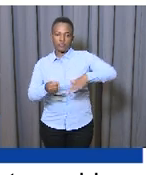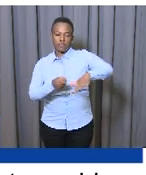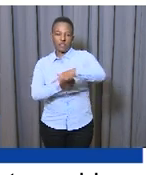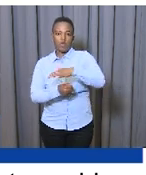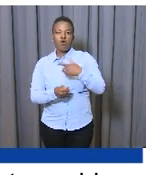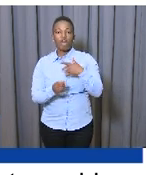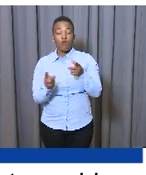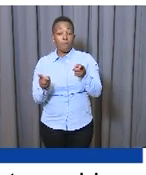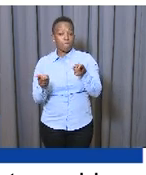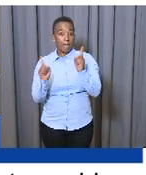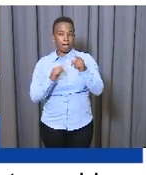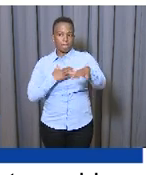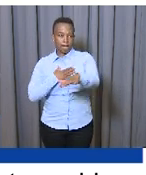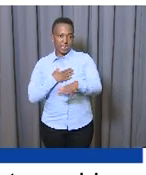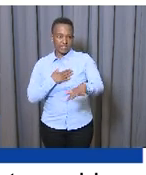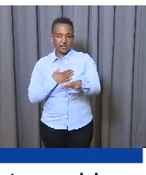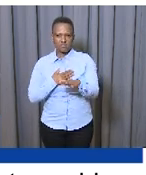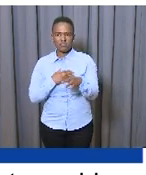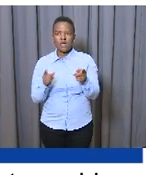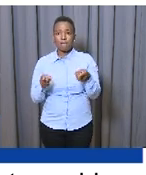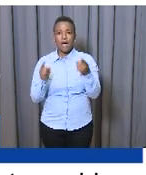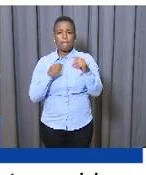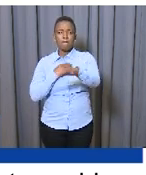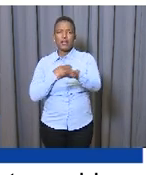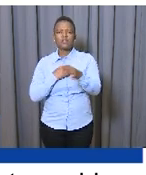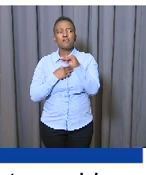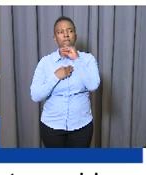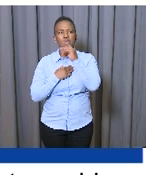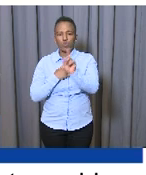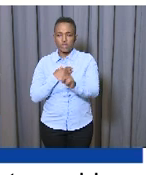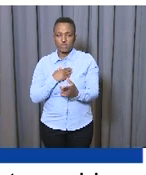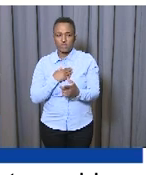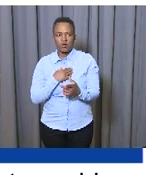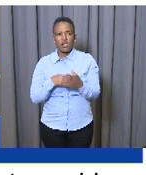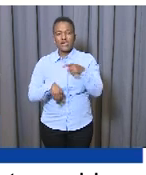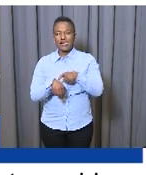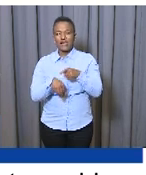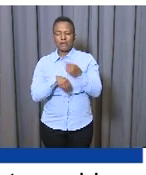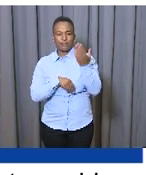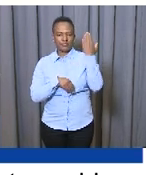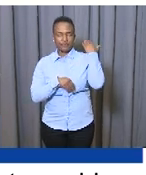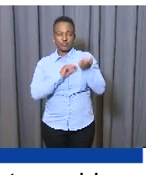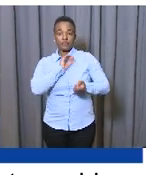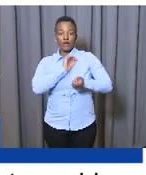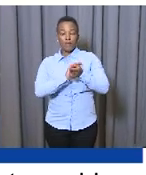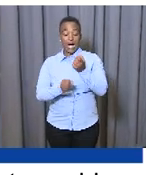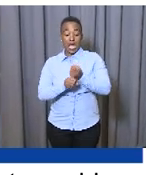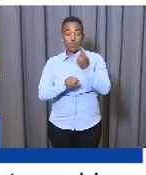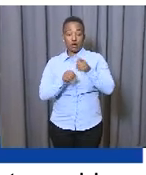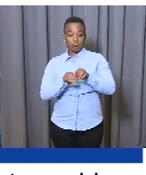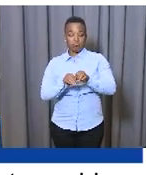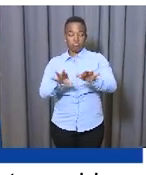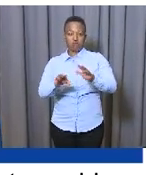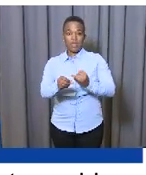hotspots. What do we mean by this? So in the early stage of the pandemic outbreak in Gauteng province, what is the